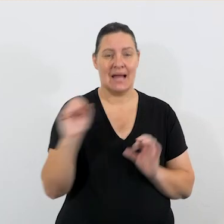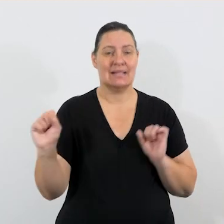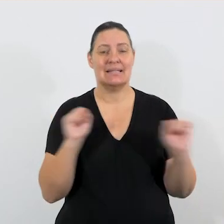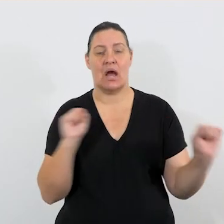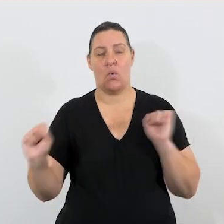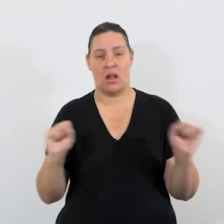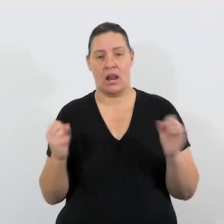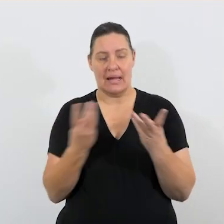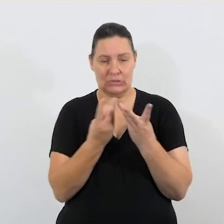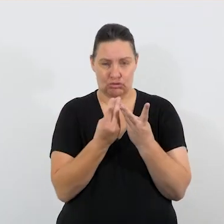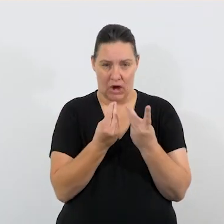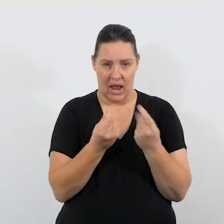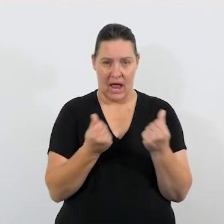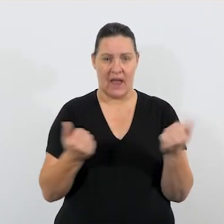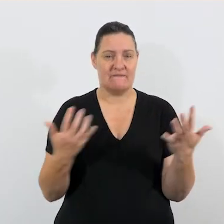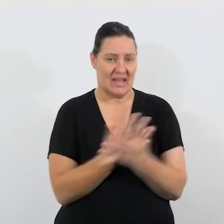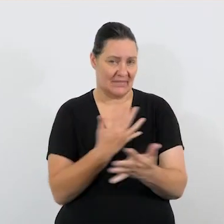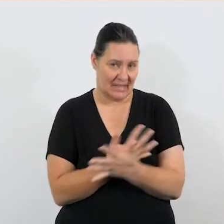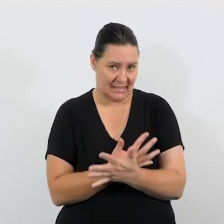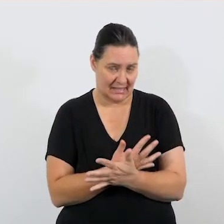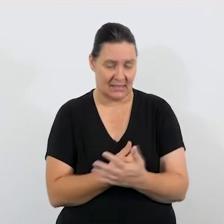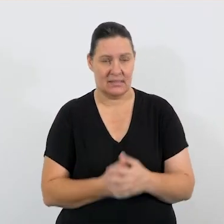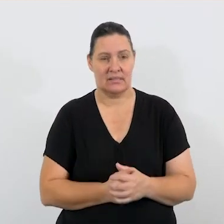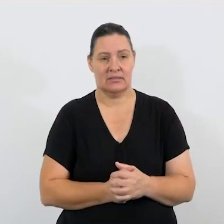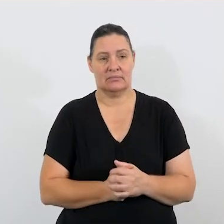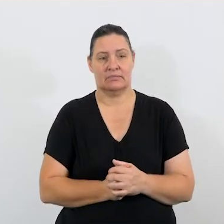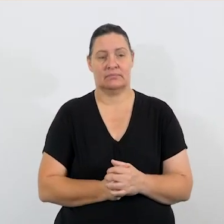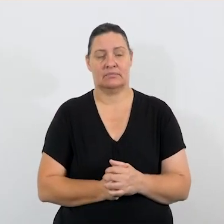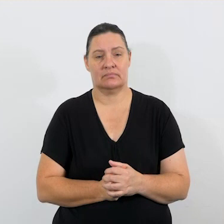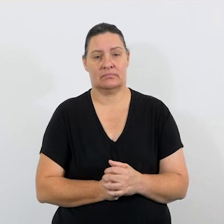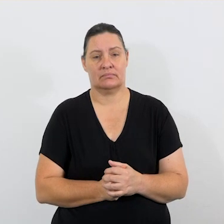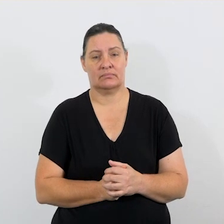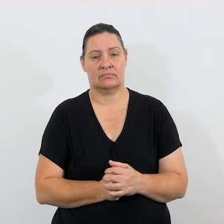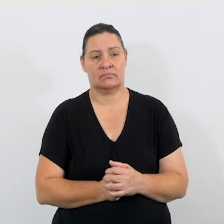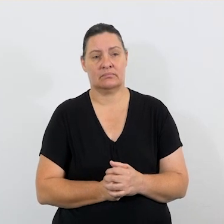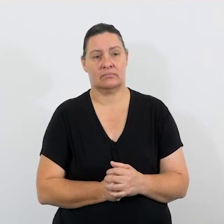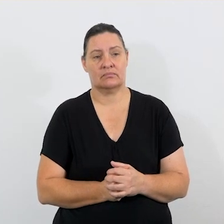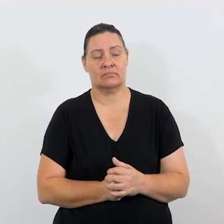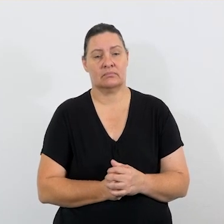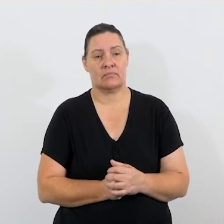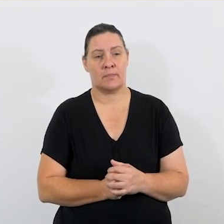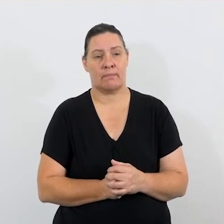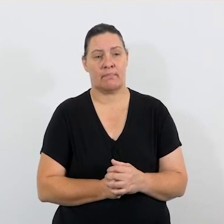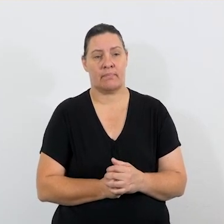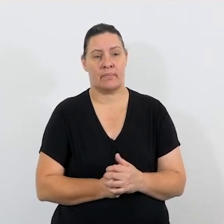the towel is going to dry very fast. So the towel